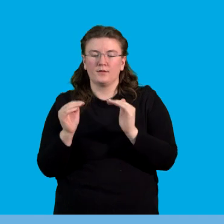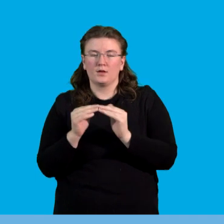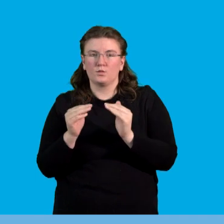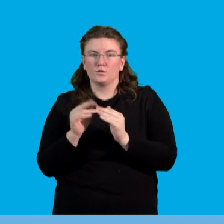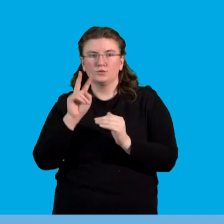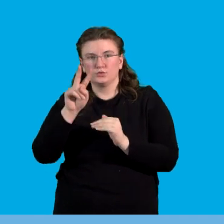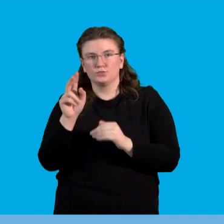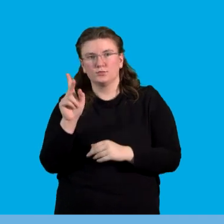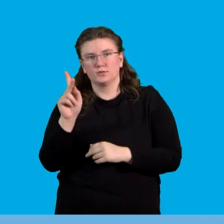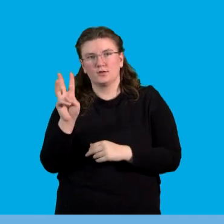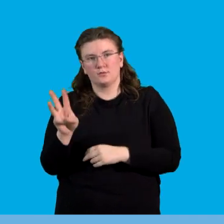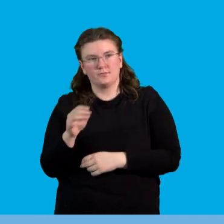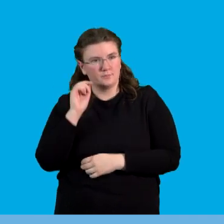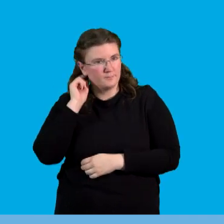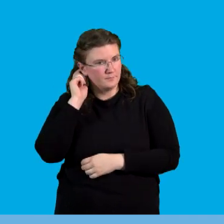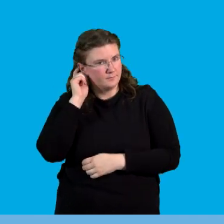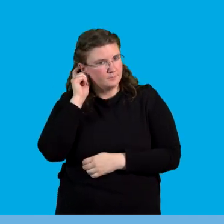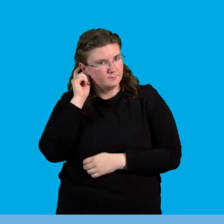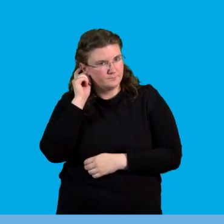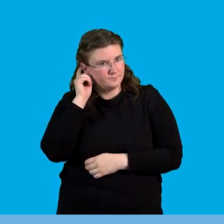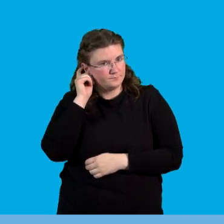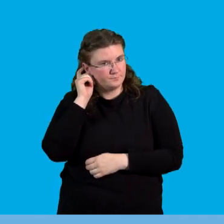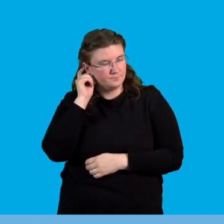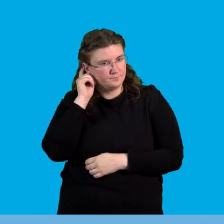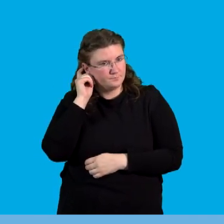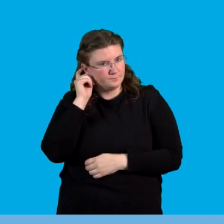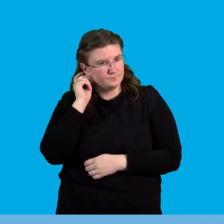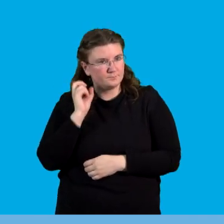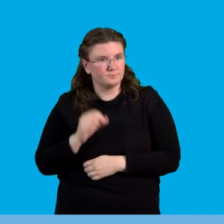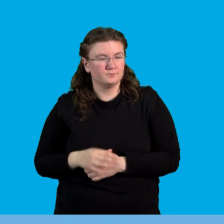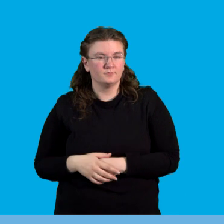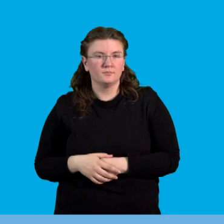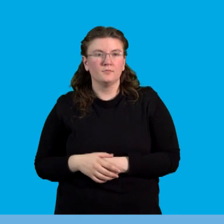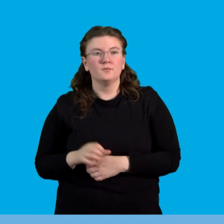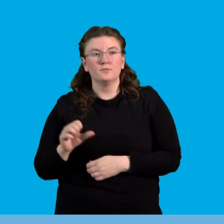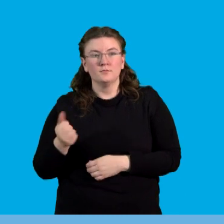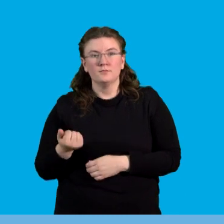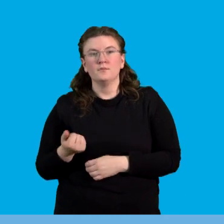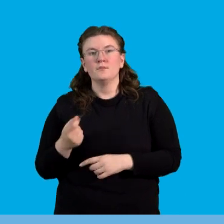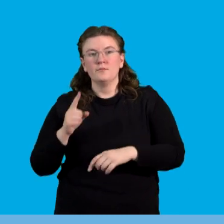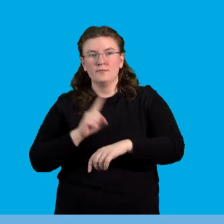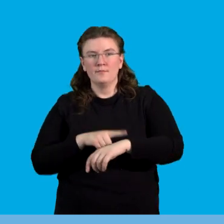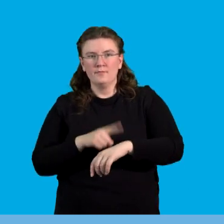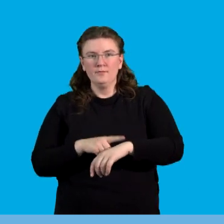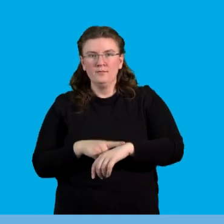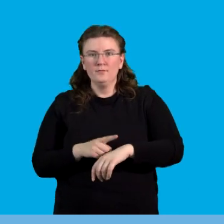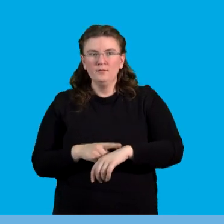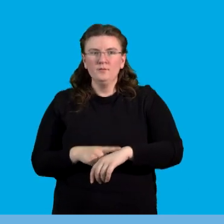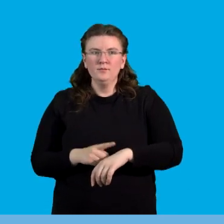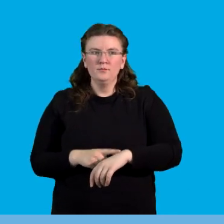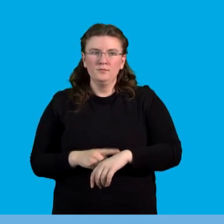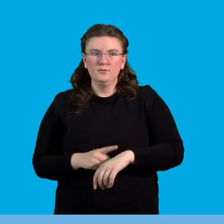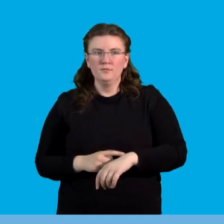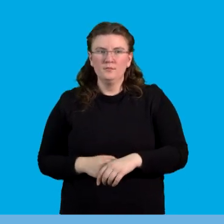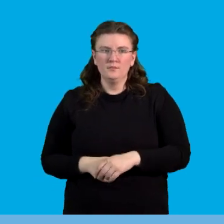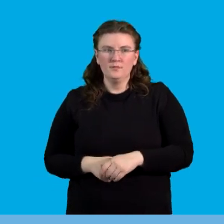kilowatts. So we have 2 kilowatts as our power. And then we have time. So power is 2